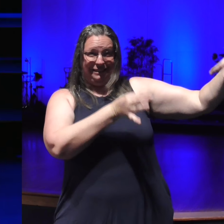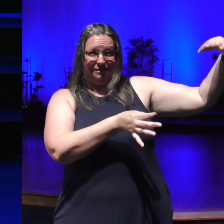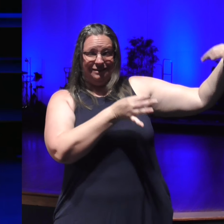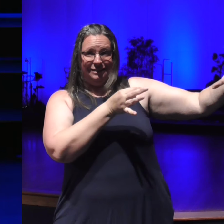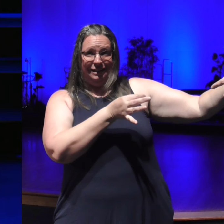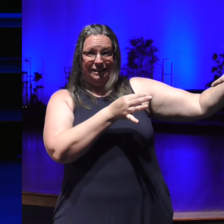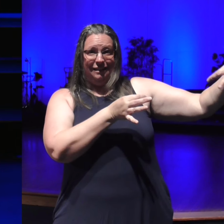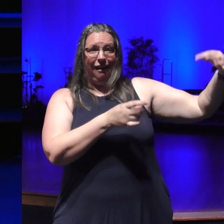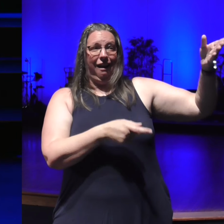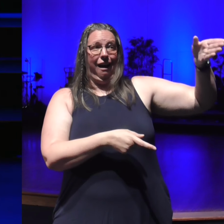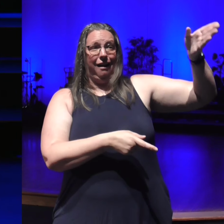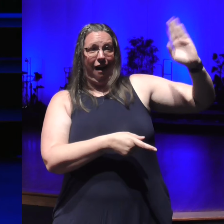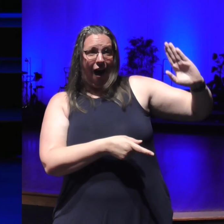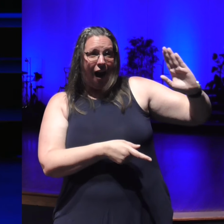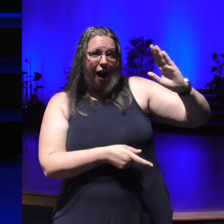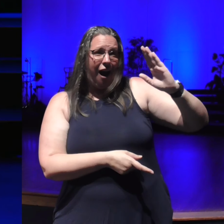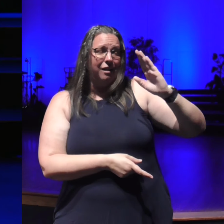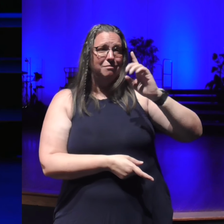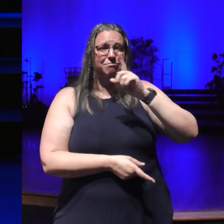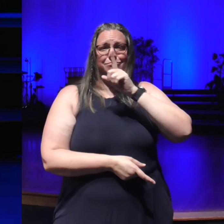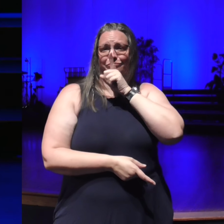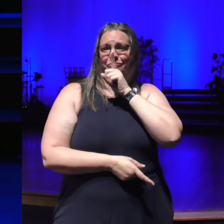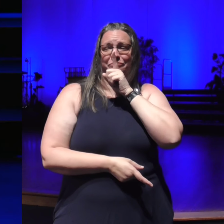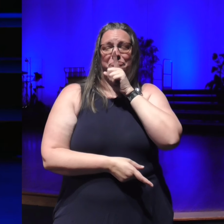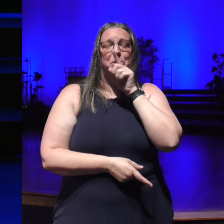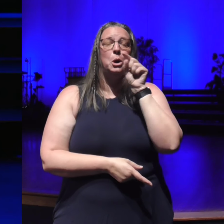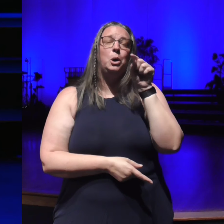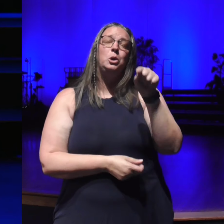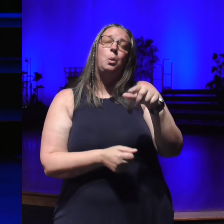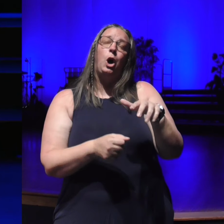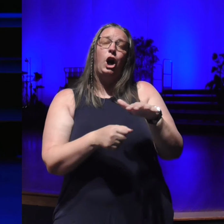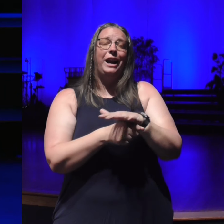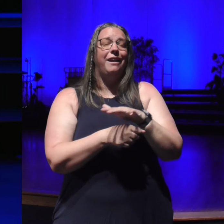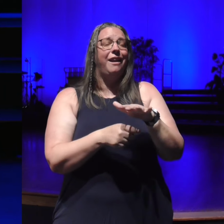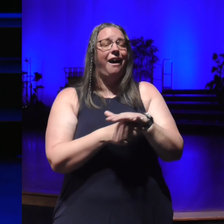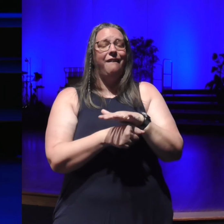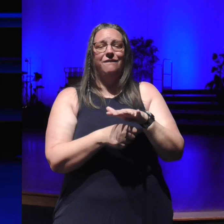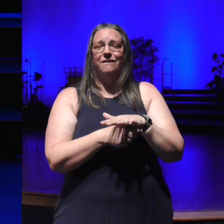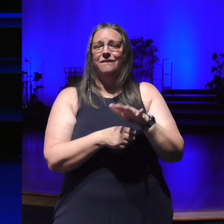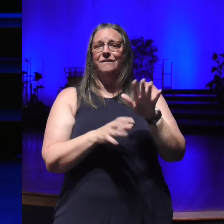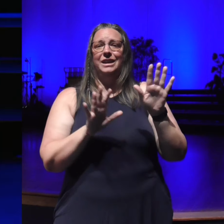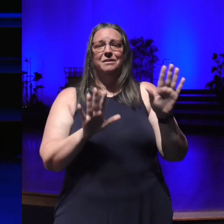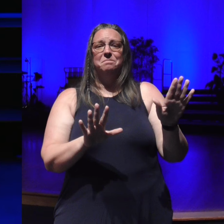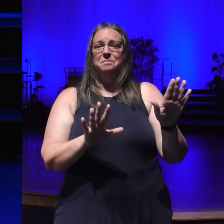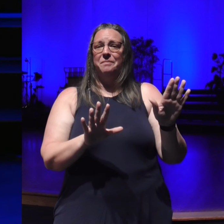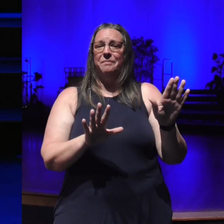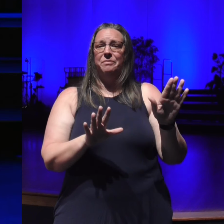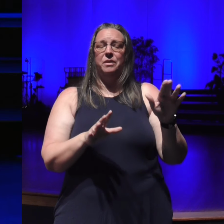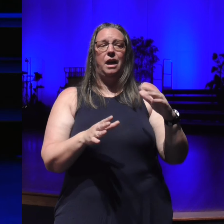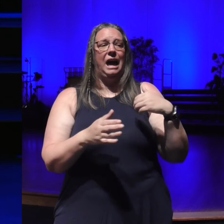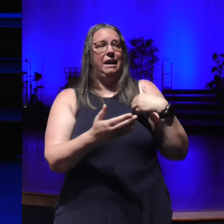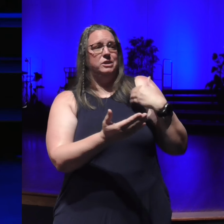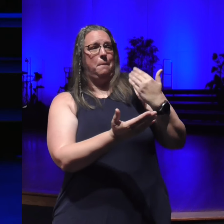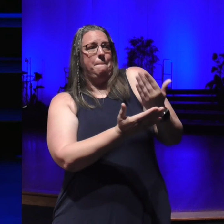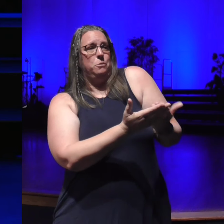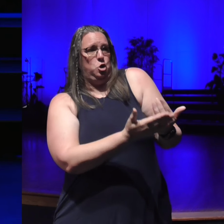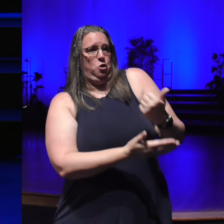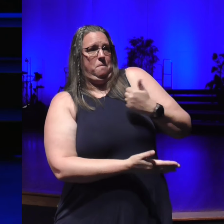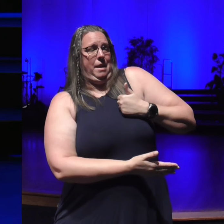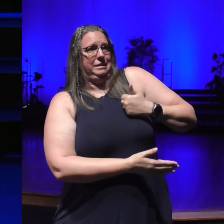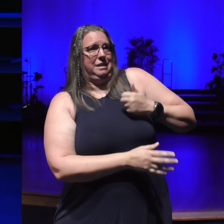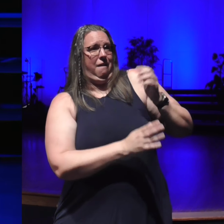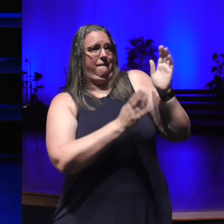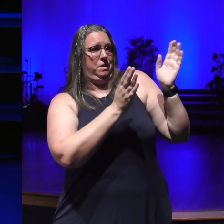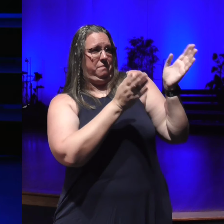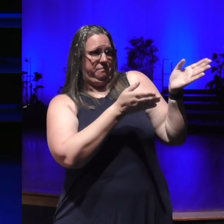A perceived God who doesn't think you're enough? A perceived God that you have to somehow prove yourself worthy of?